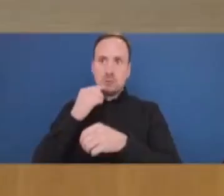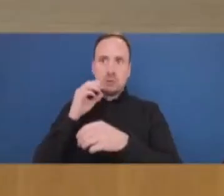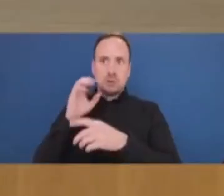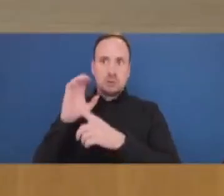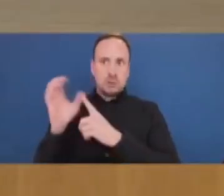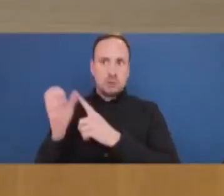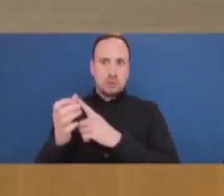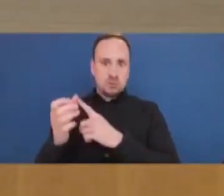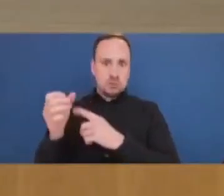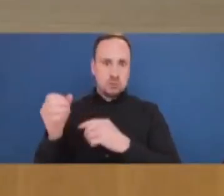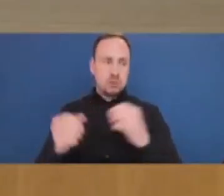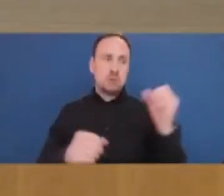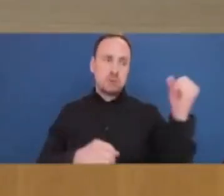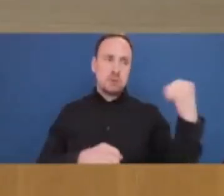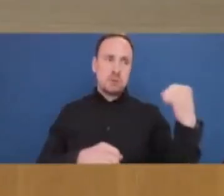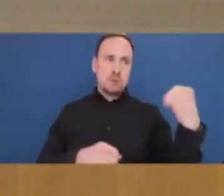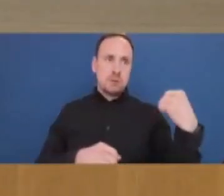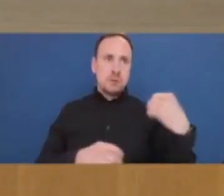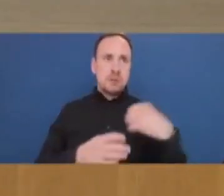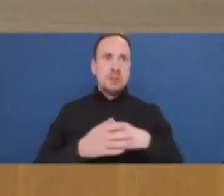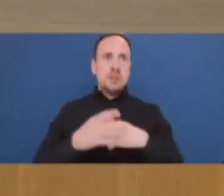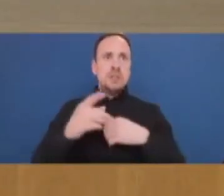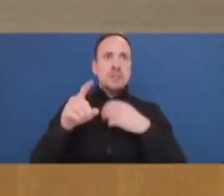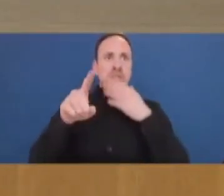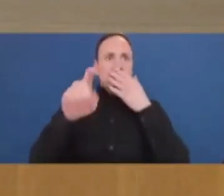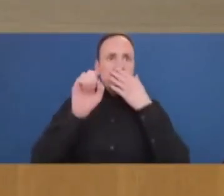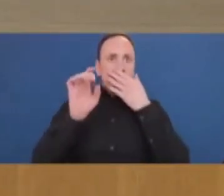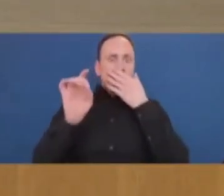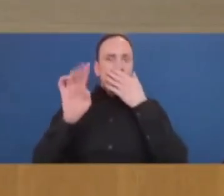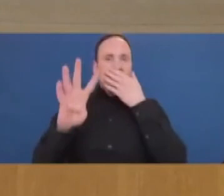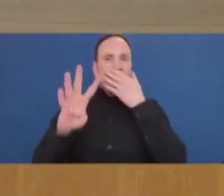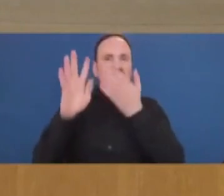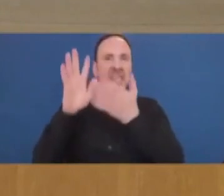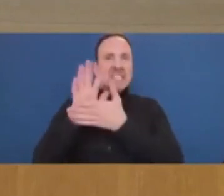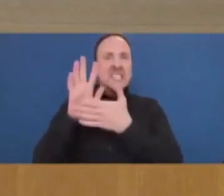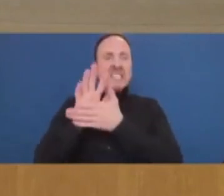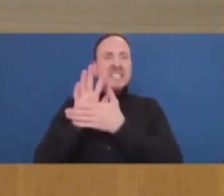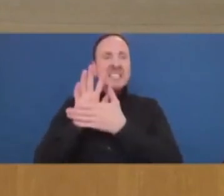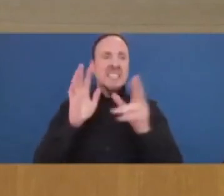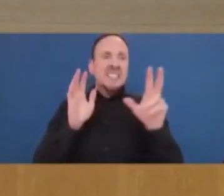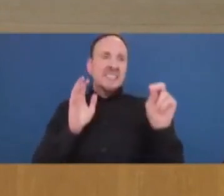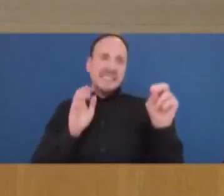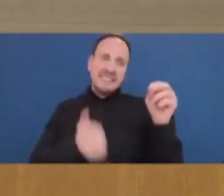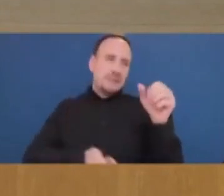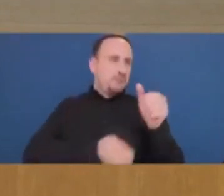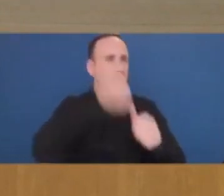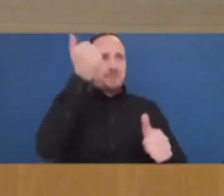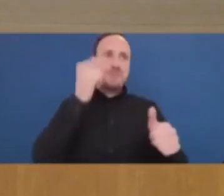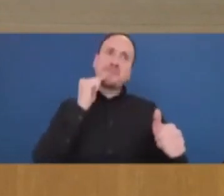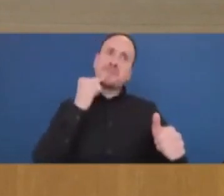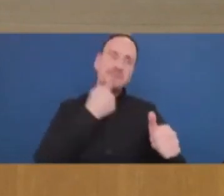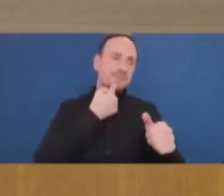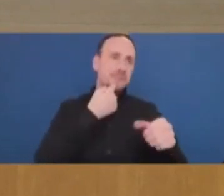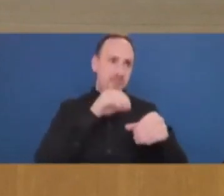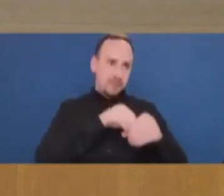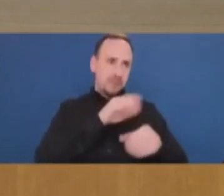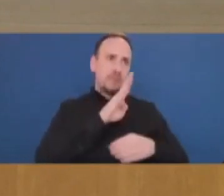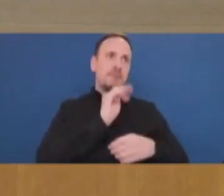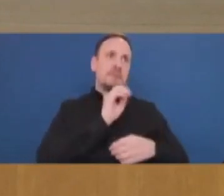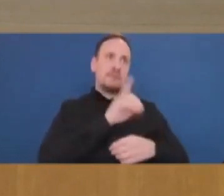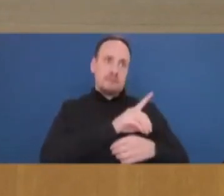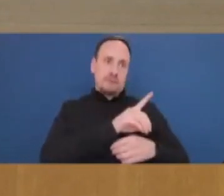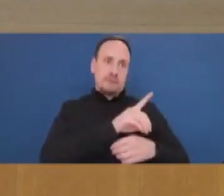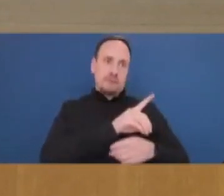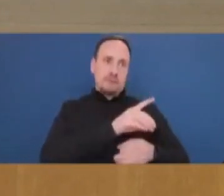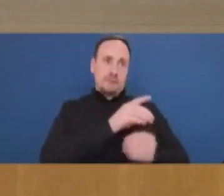our 184 schools, the 30 most severe are the ones that are in the bond package, and then the